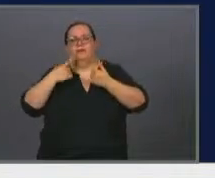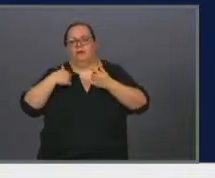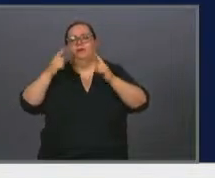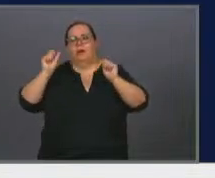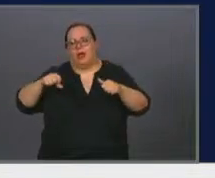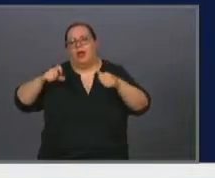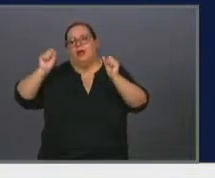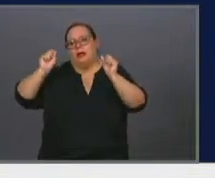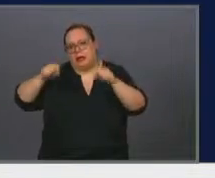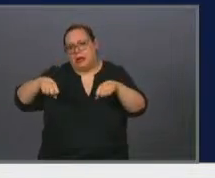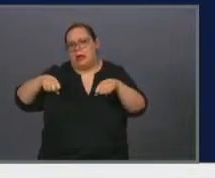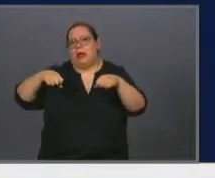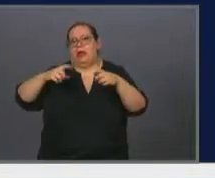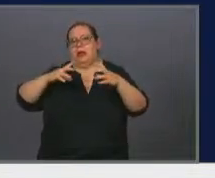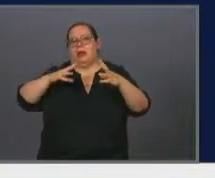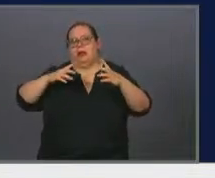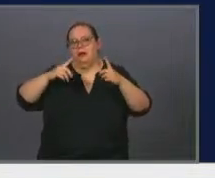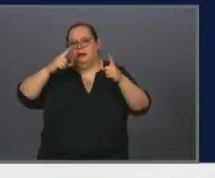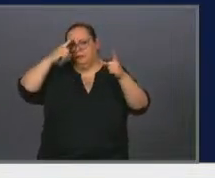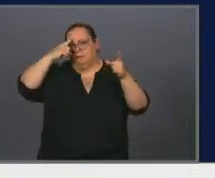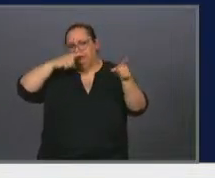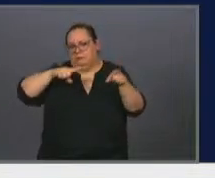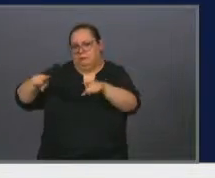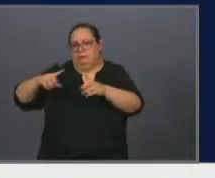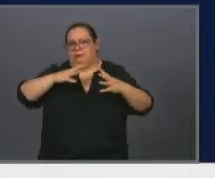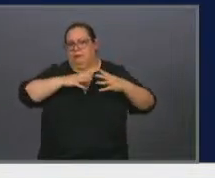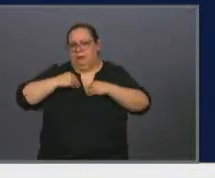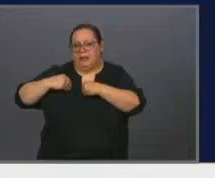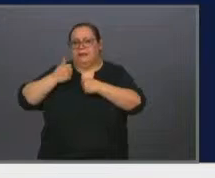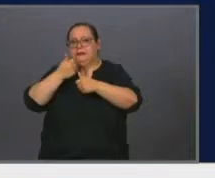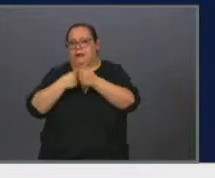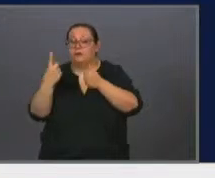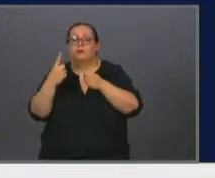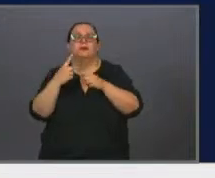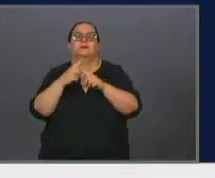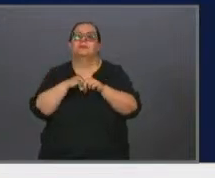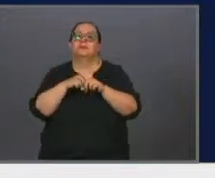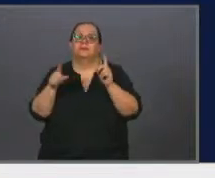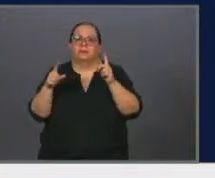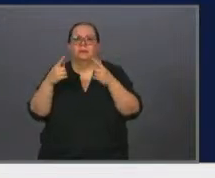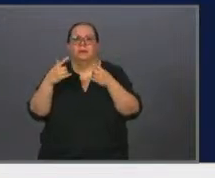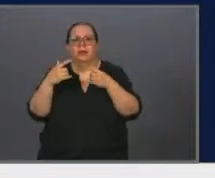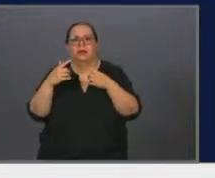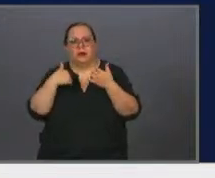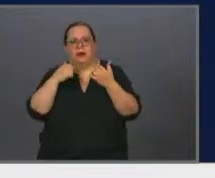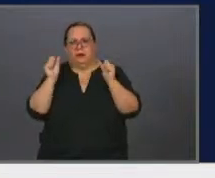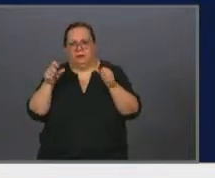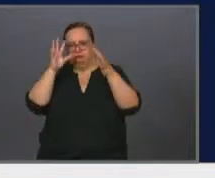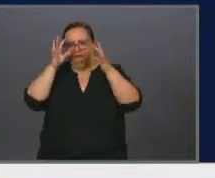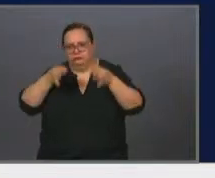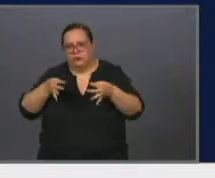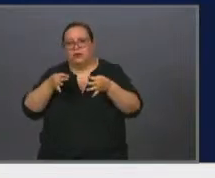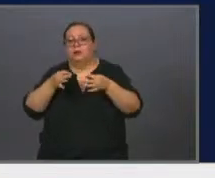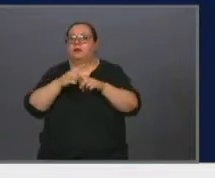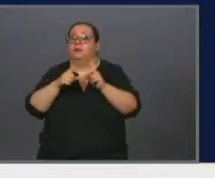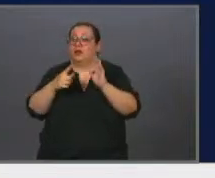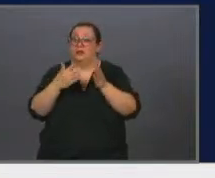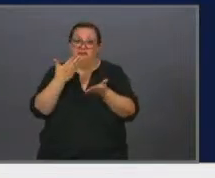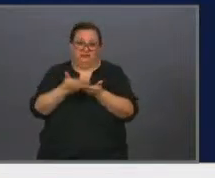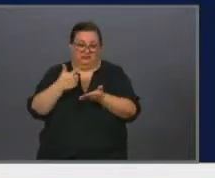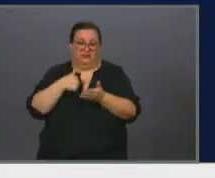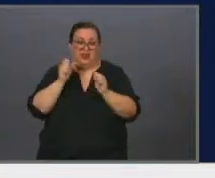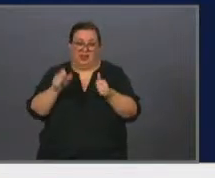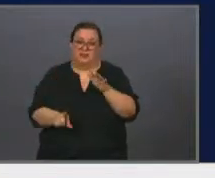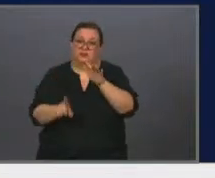while doing that, I think I've shown that I'm still willing to show up and communicate to people. I'm really proud of the fact that